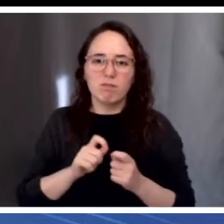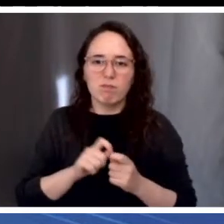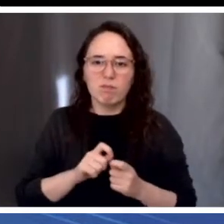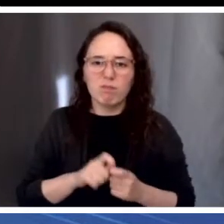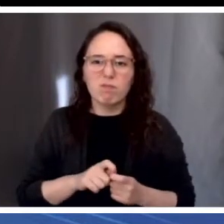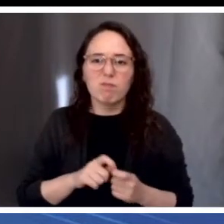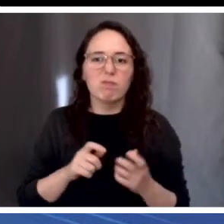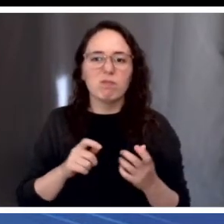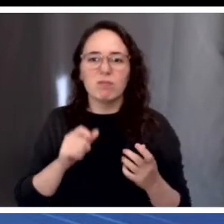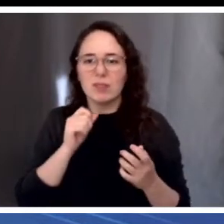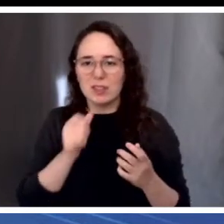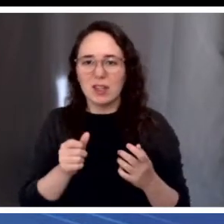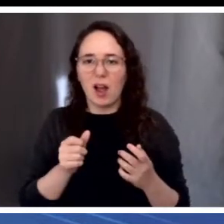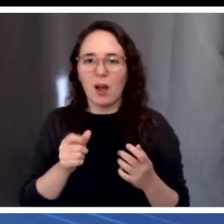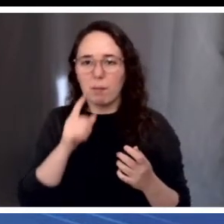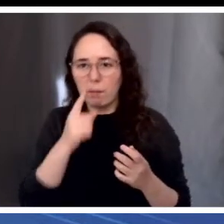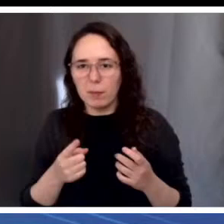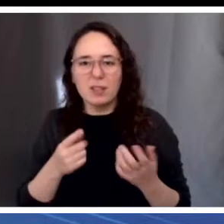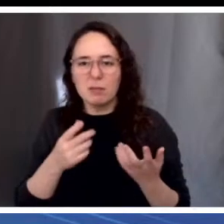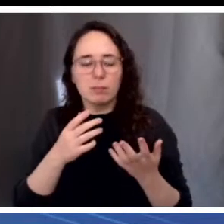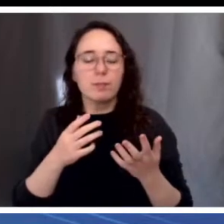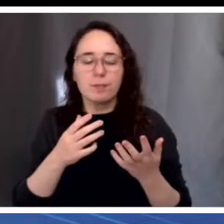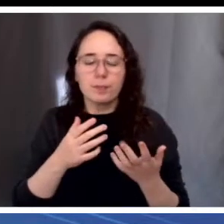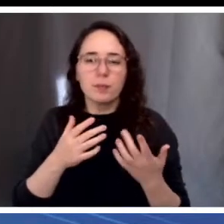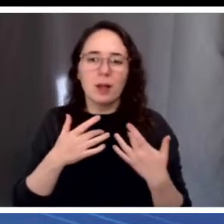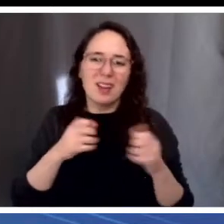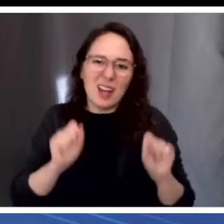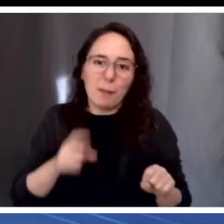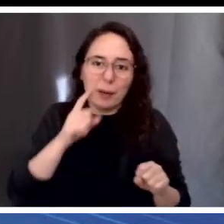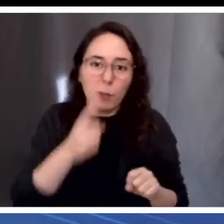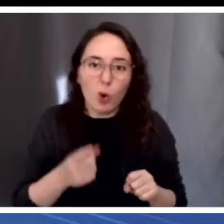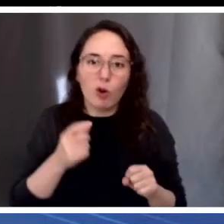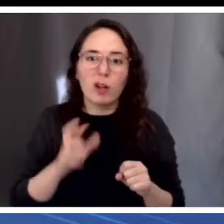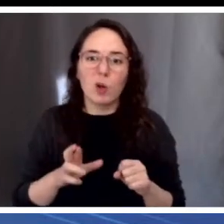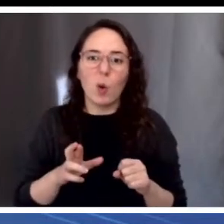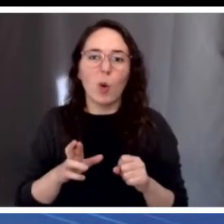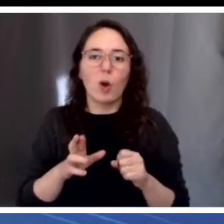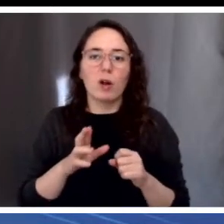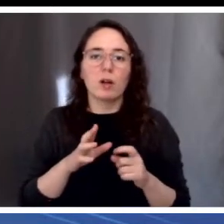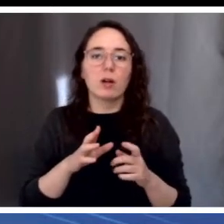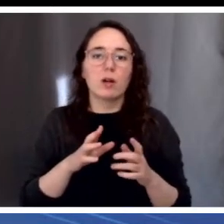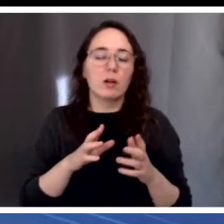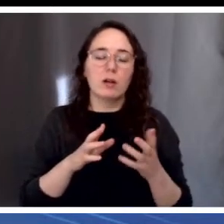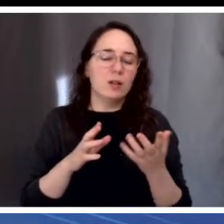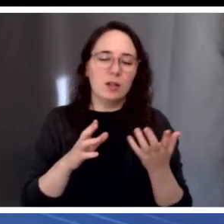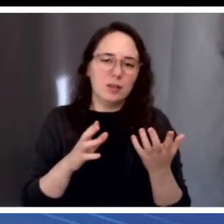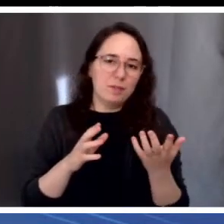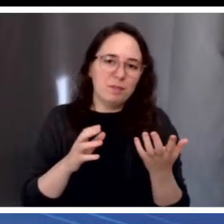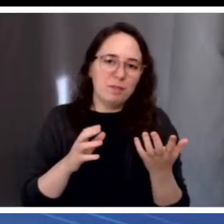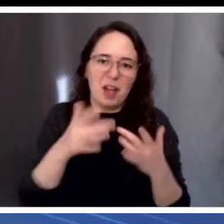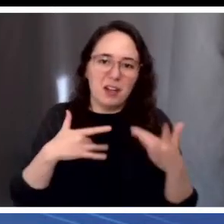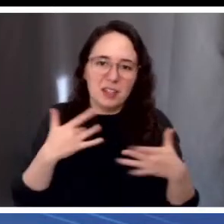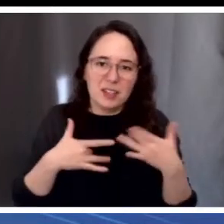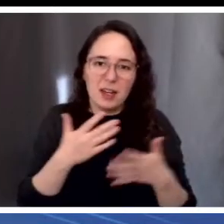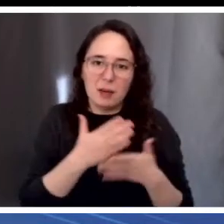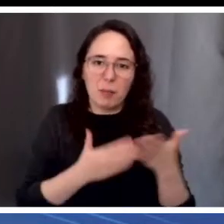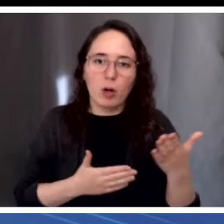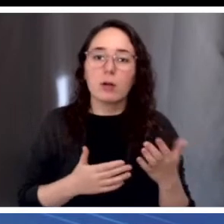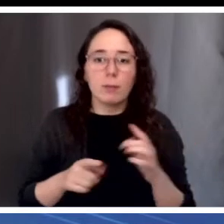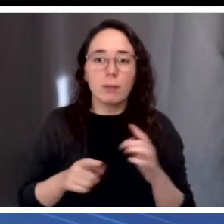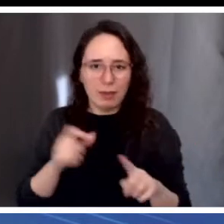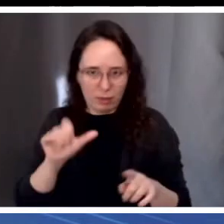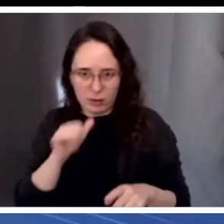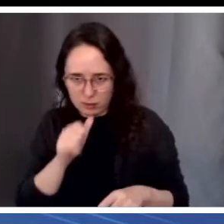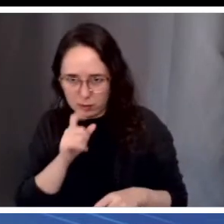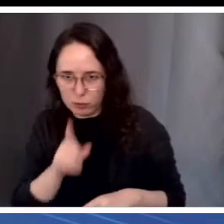but not if it's done well, if it's done well, it's a really engaging, engrossing part of the storytelling. And I think that's something that